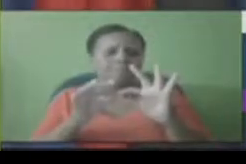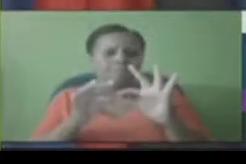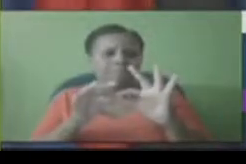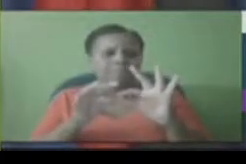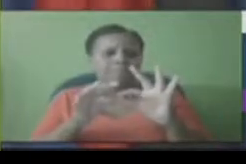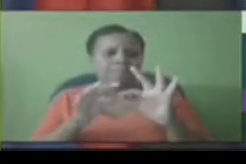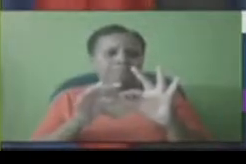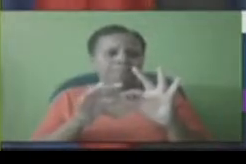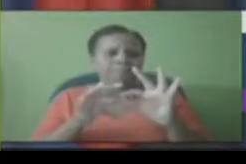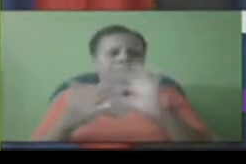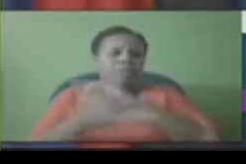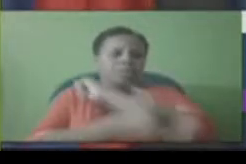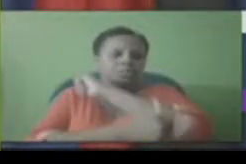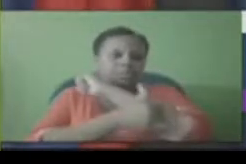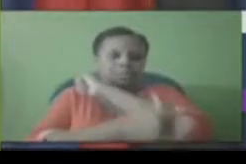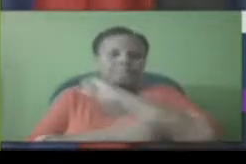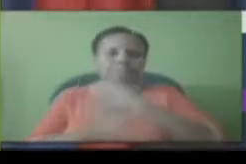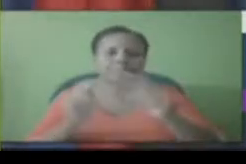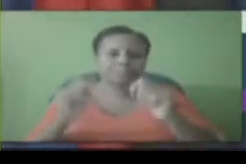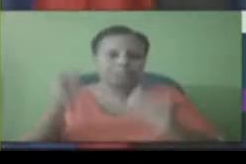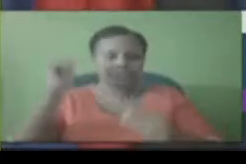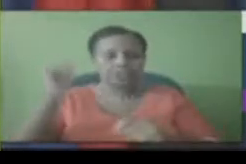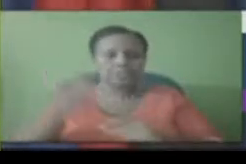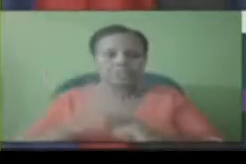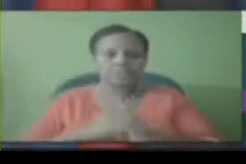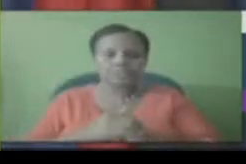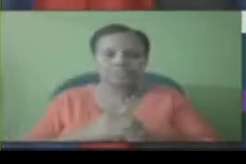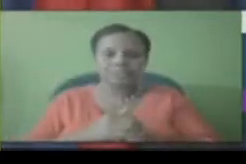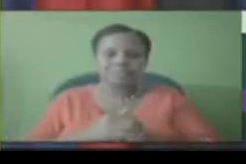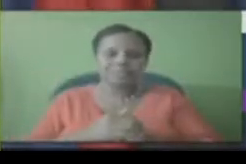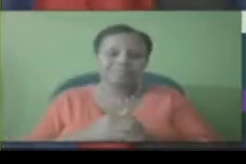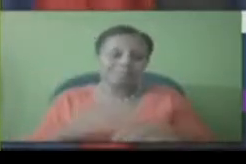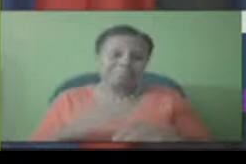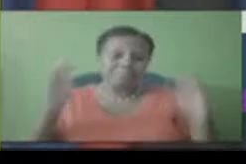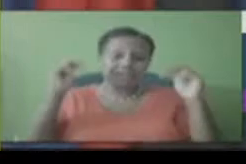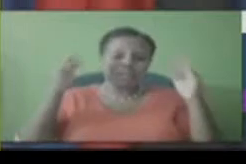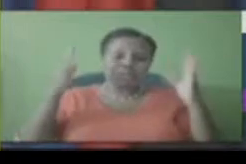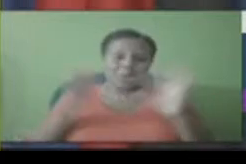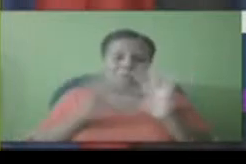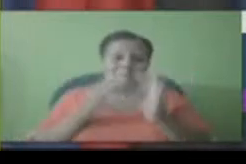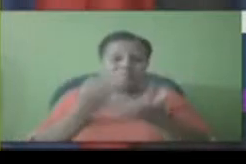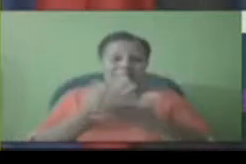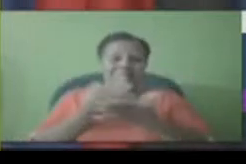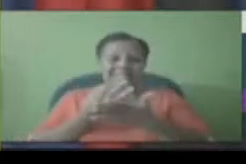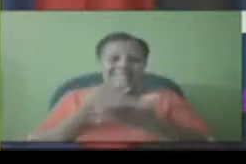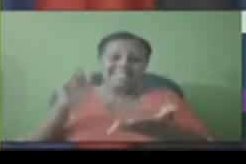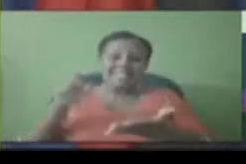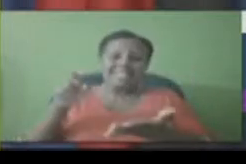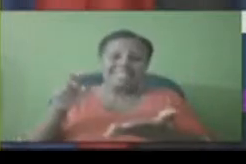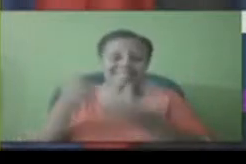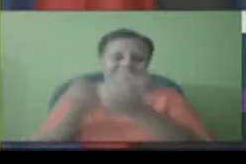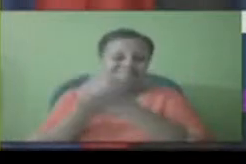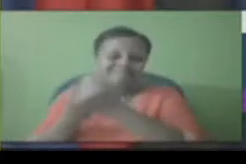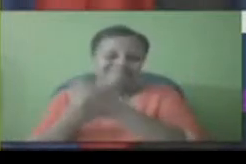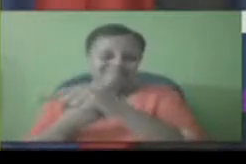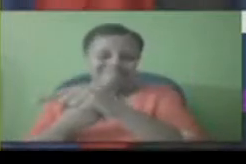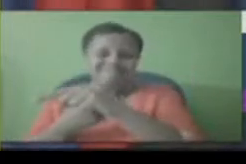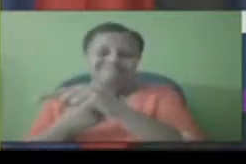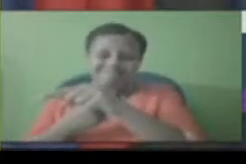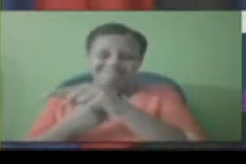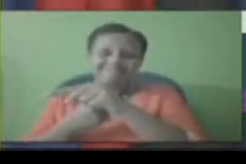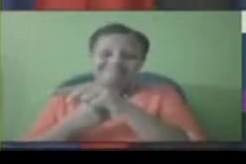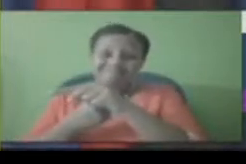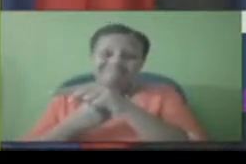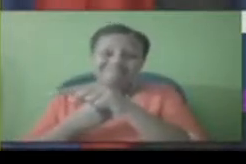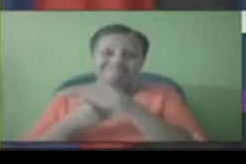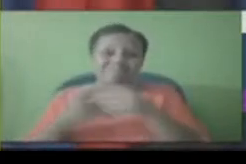life support from the Ministry of Finance. But during that period, those who are charged with the responsibility of taking